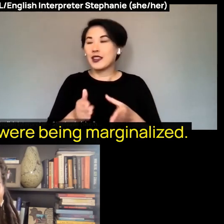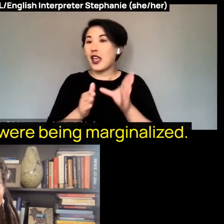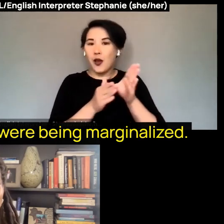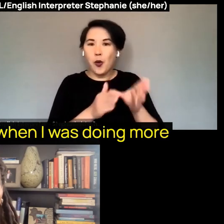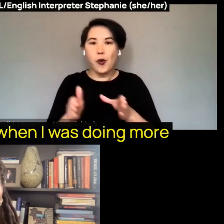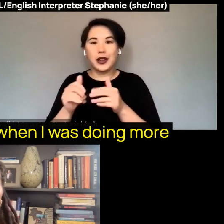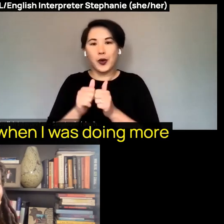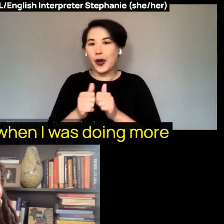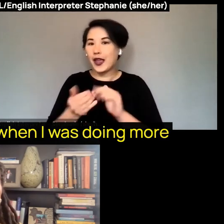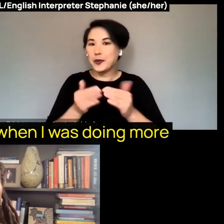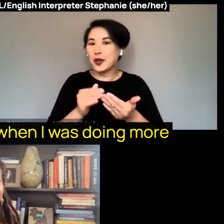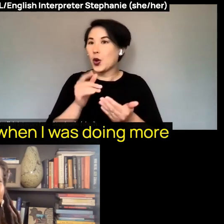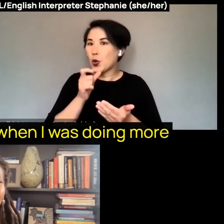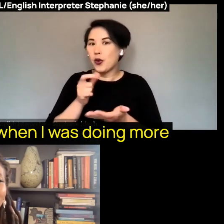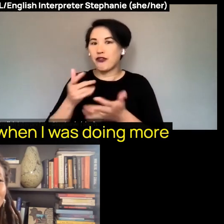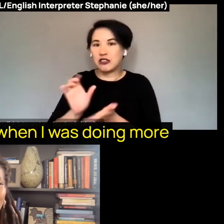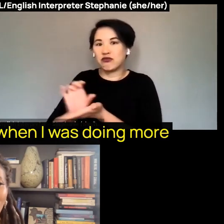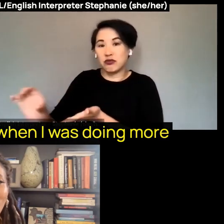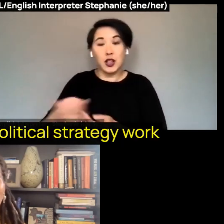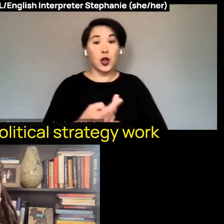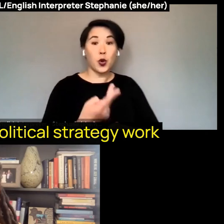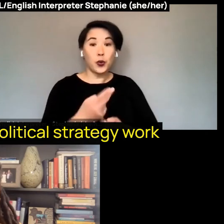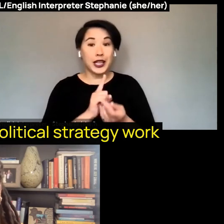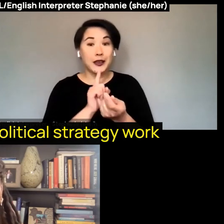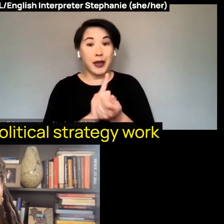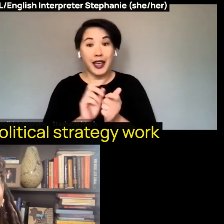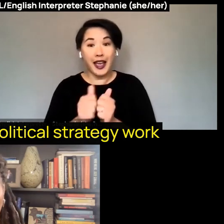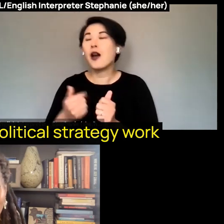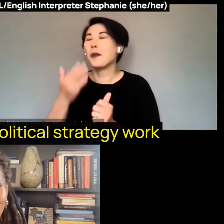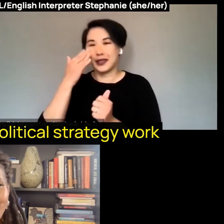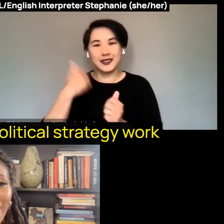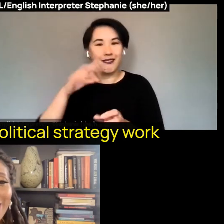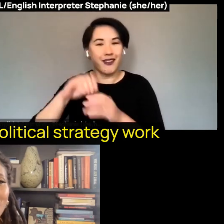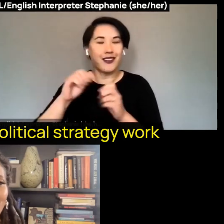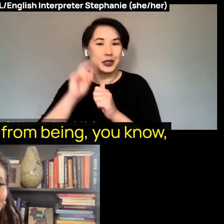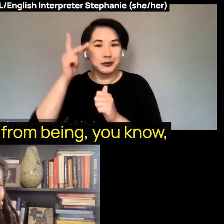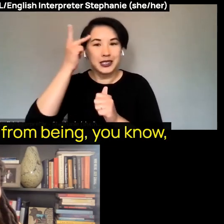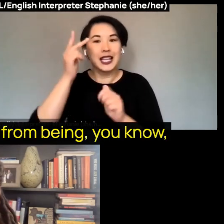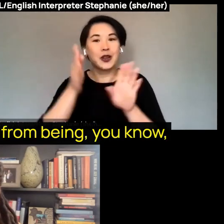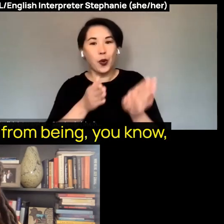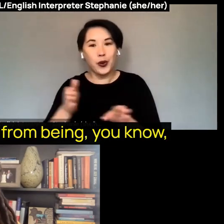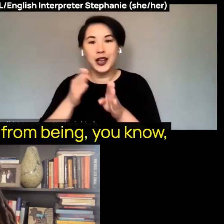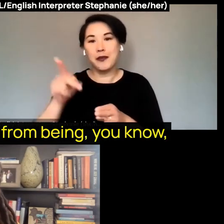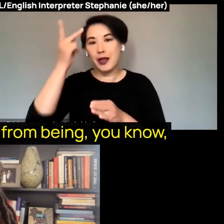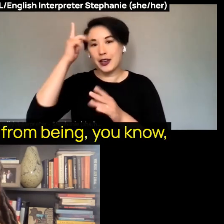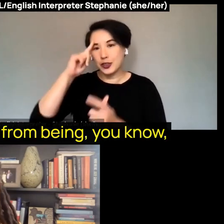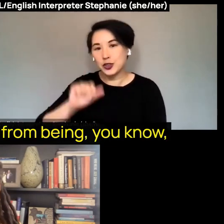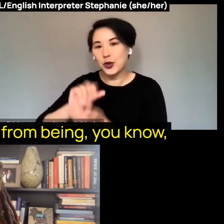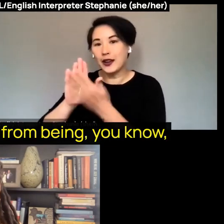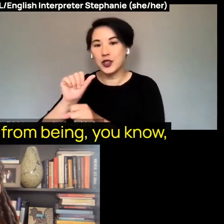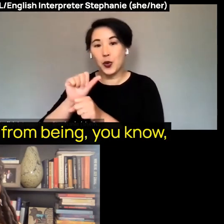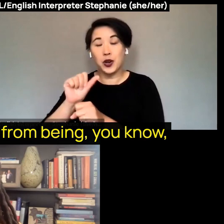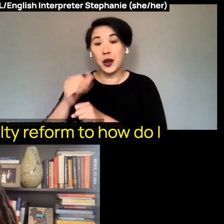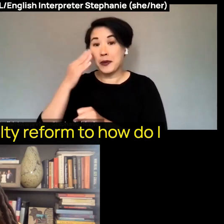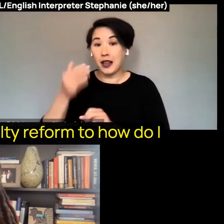being marginalized. And you and I met when I was doing more political organizing and political strategy work, because, you know, I went from being,